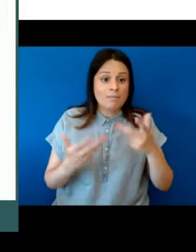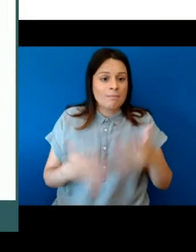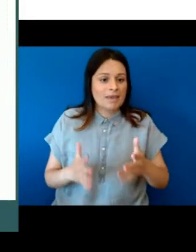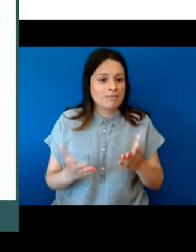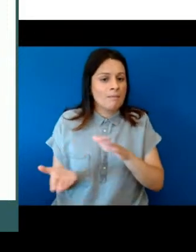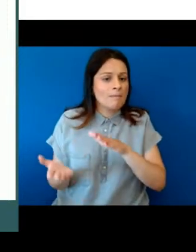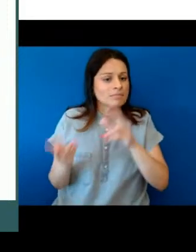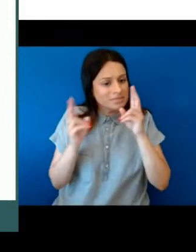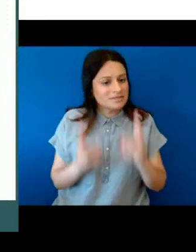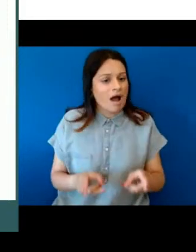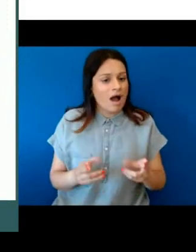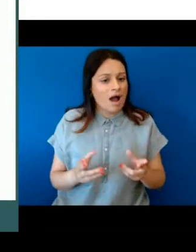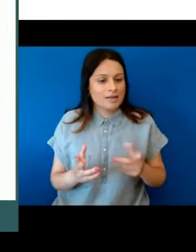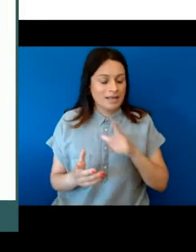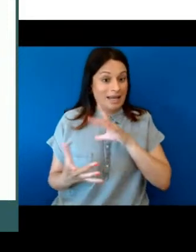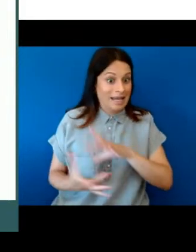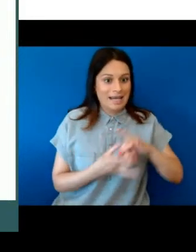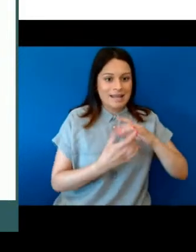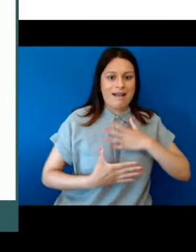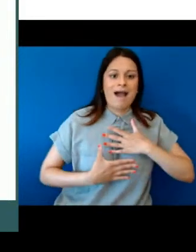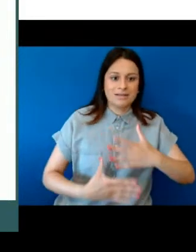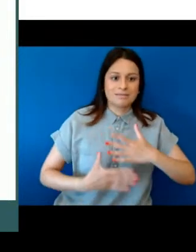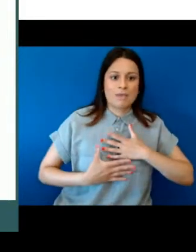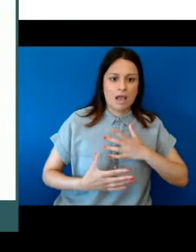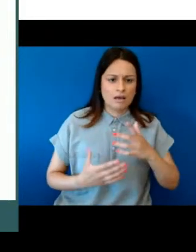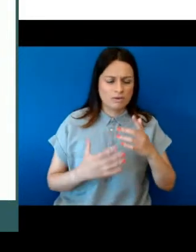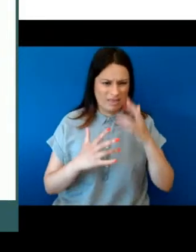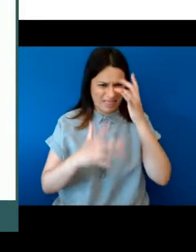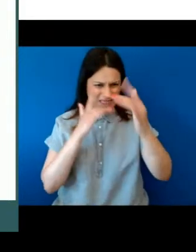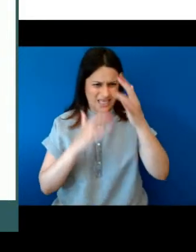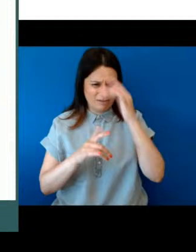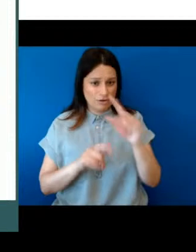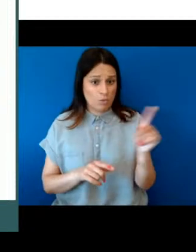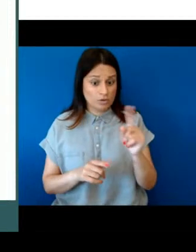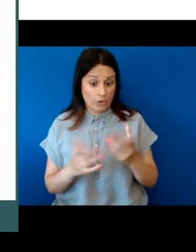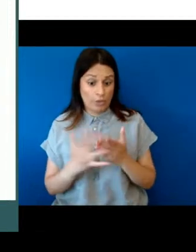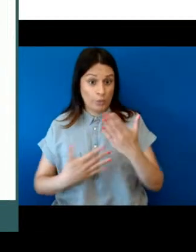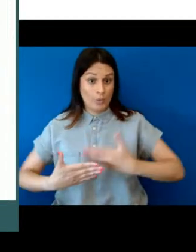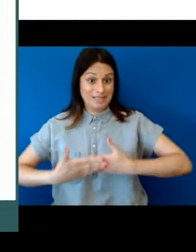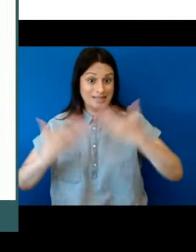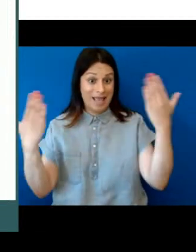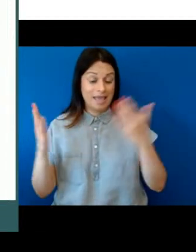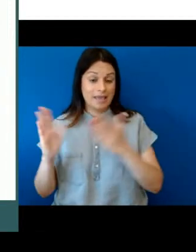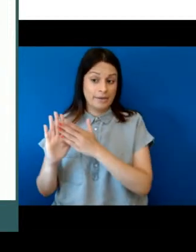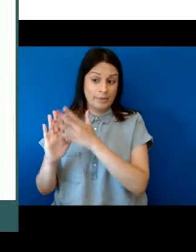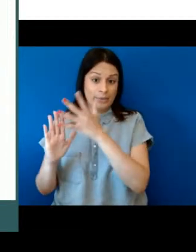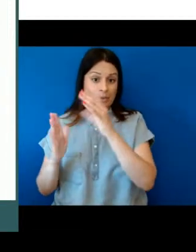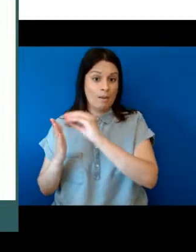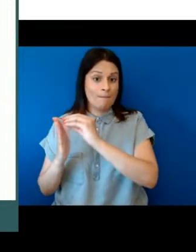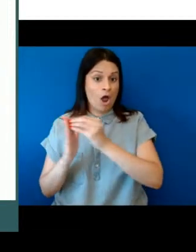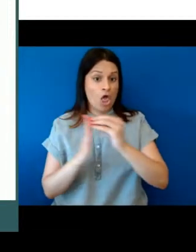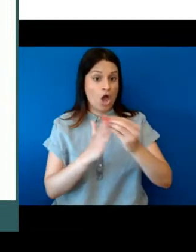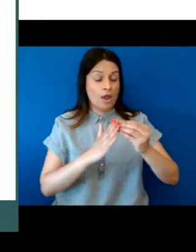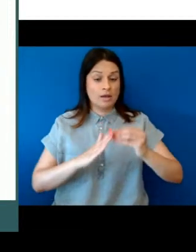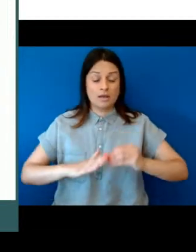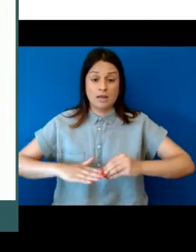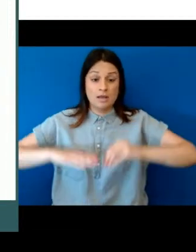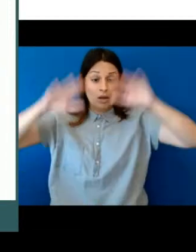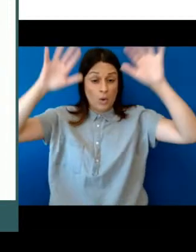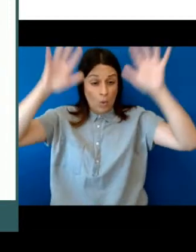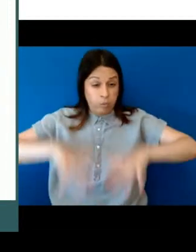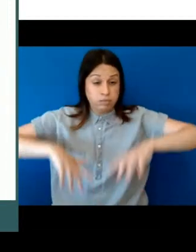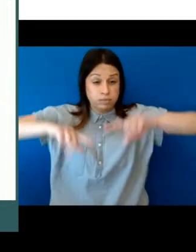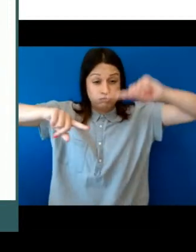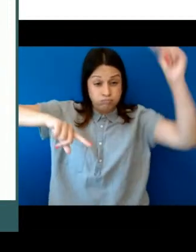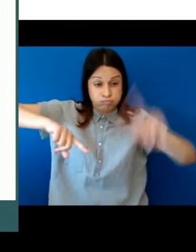the theory behind this is that during the day, the whole pollen grains get swept up into the clouds as the storm starts to